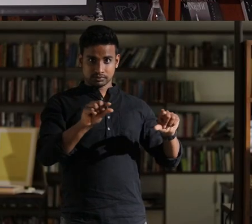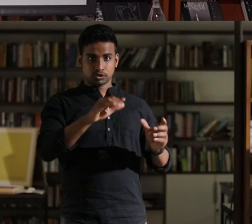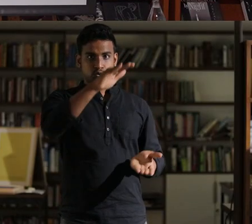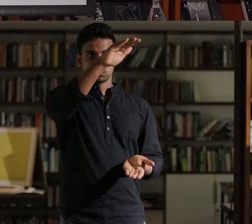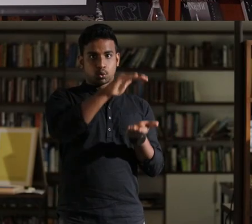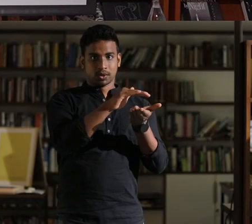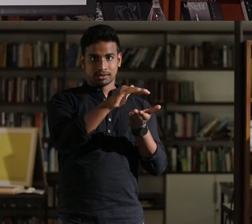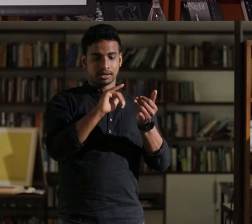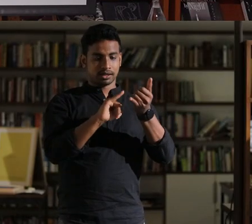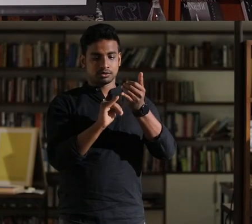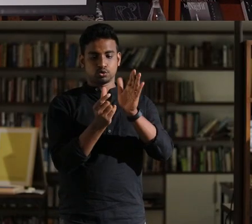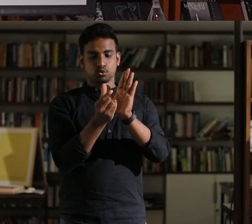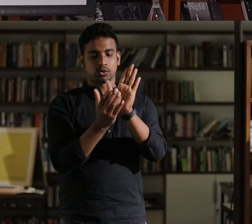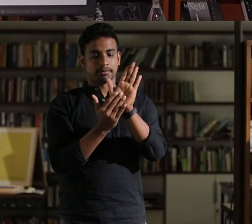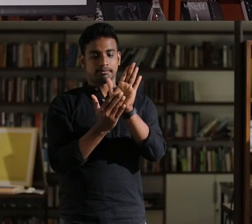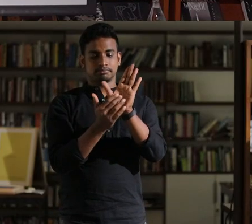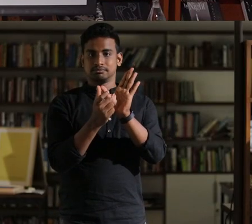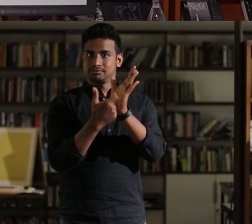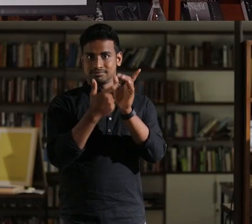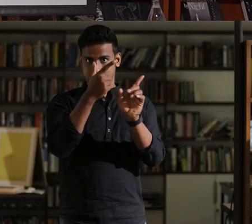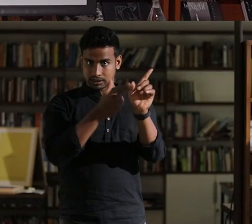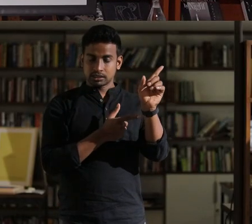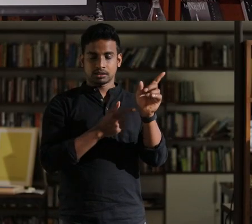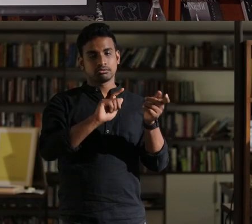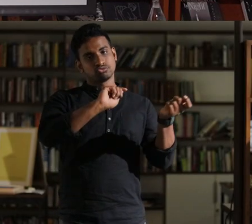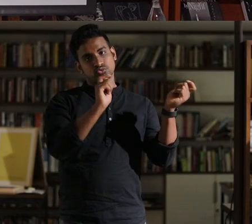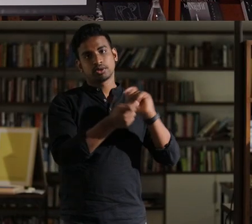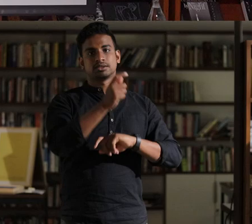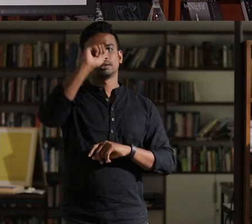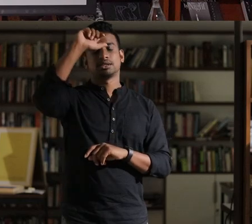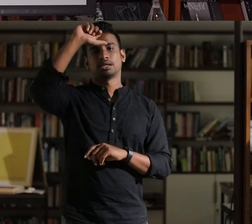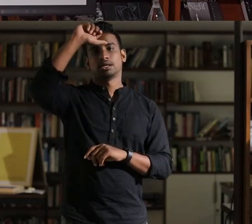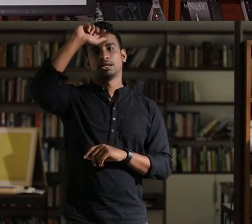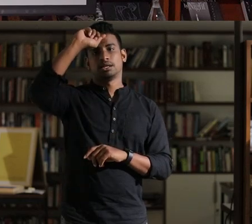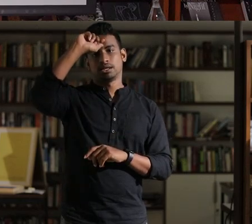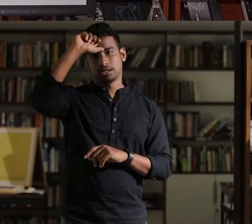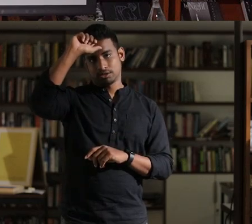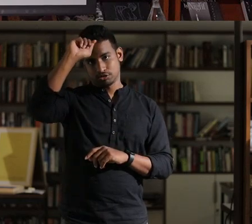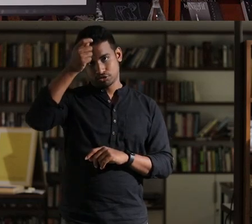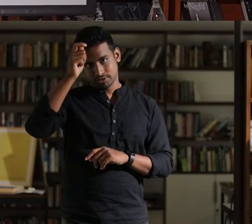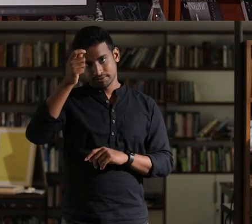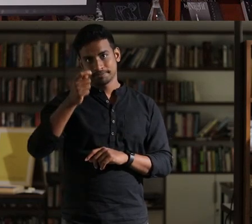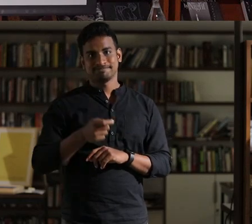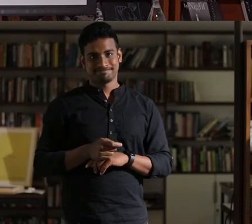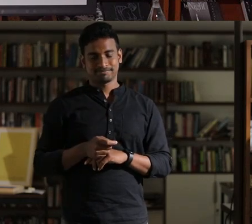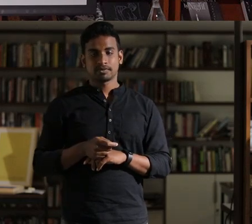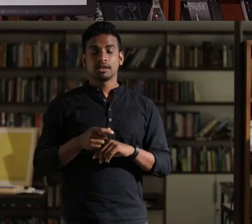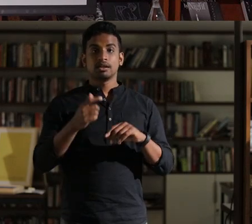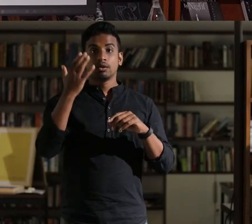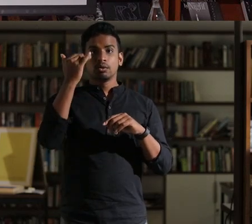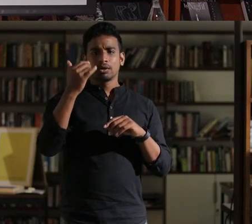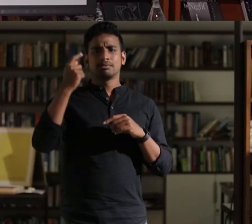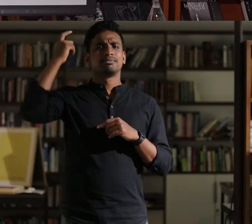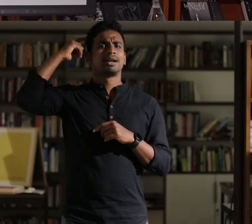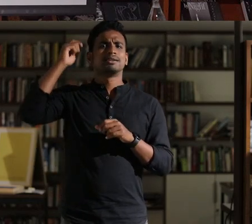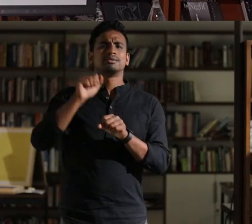in the way the mind works. When we listen across languages and make sense in a language, we process it